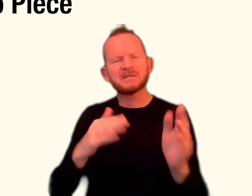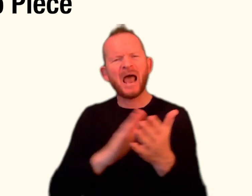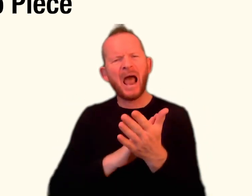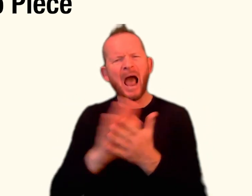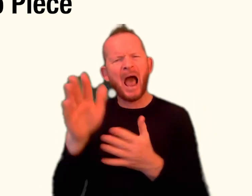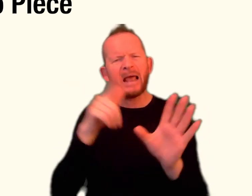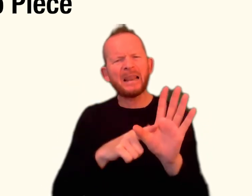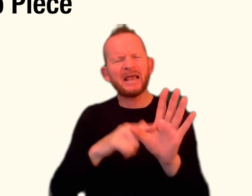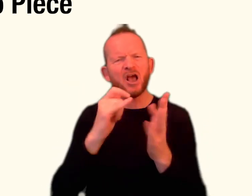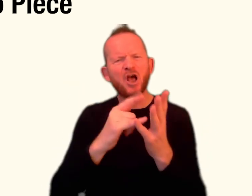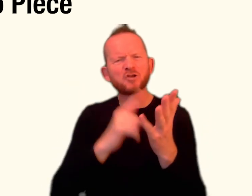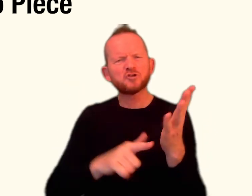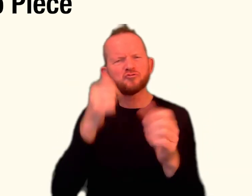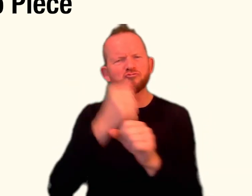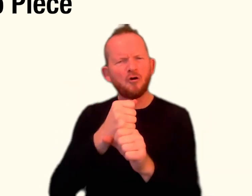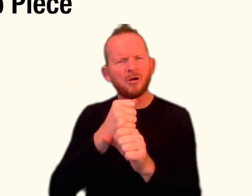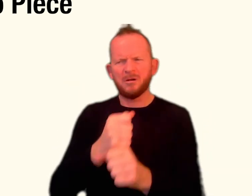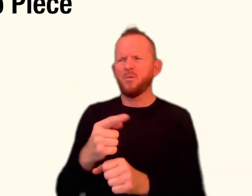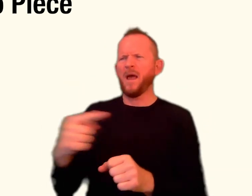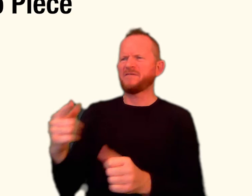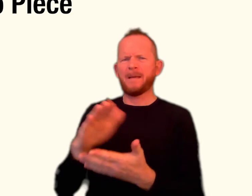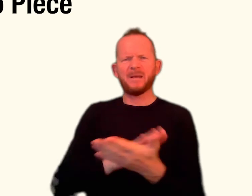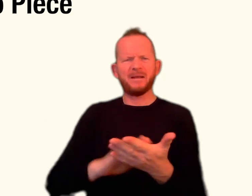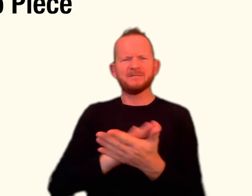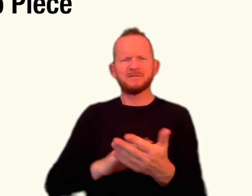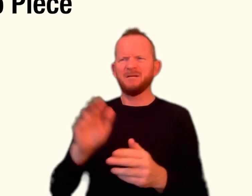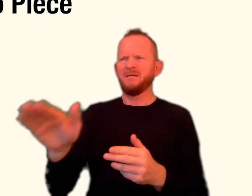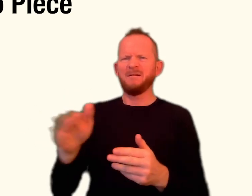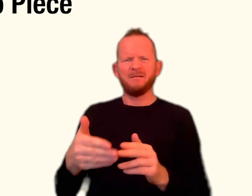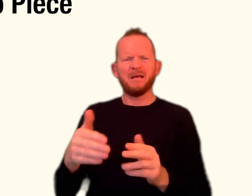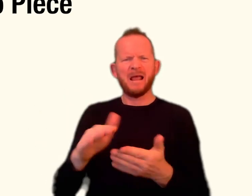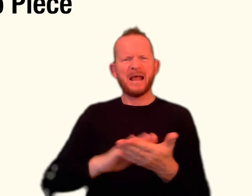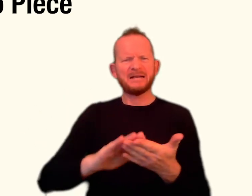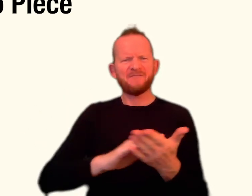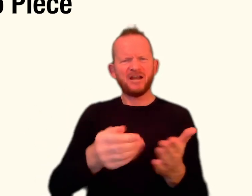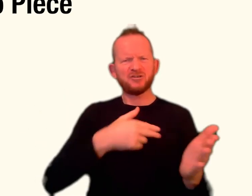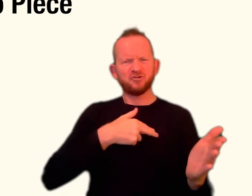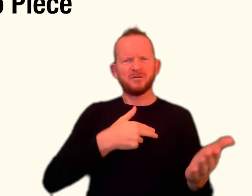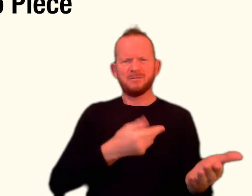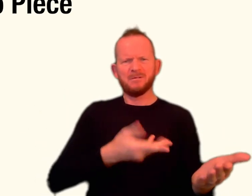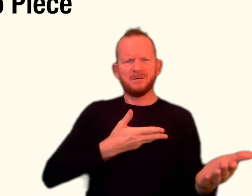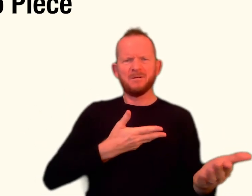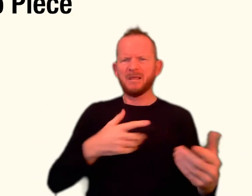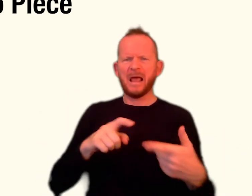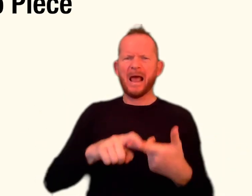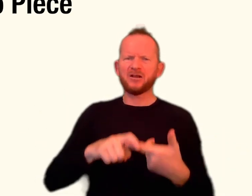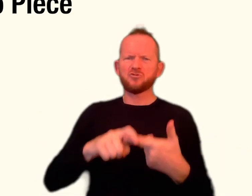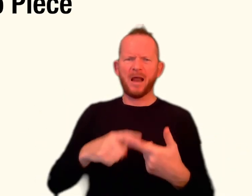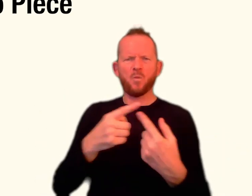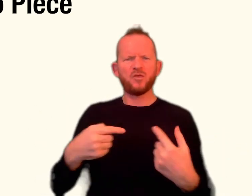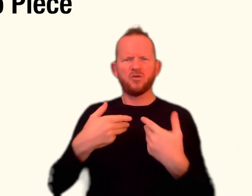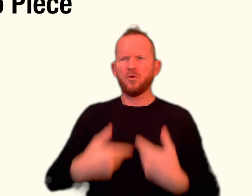that means, I don't know. It's just that definition that hangs around with you.